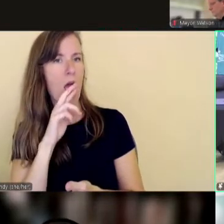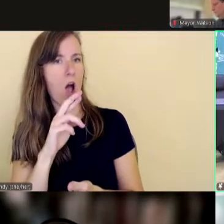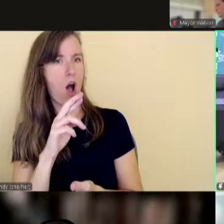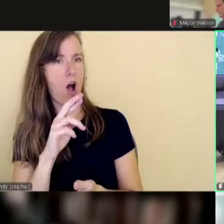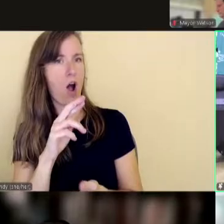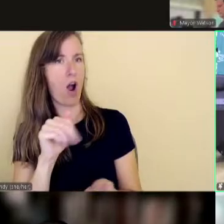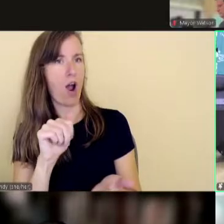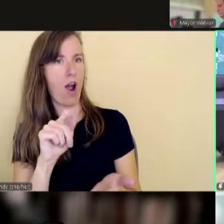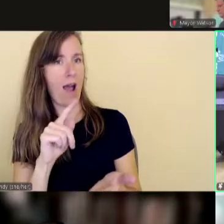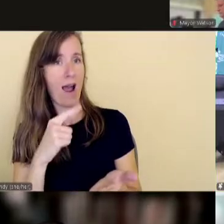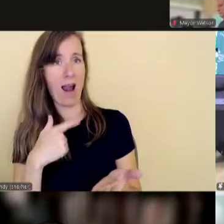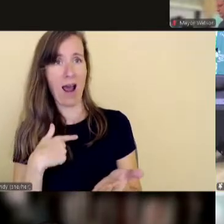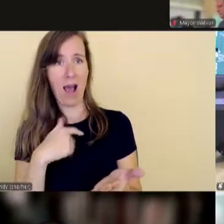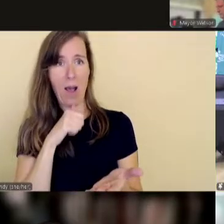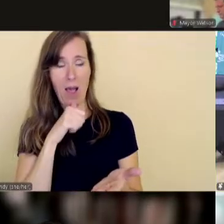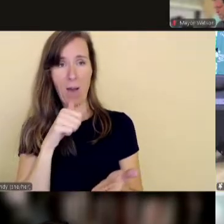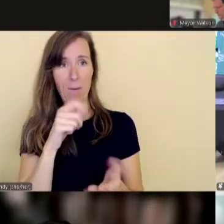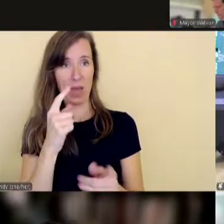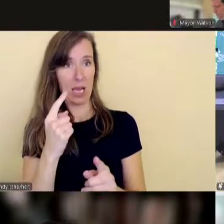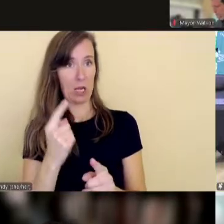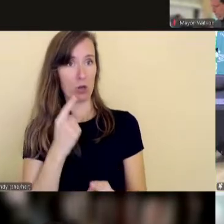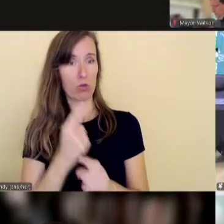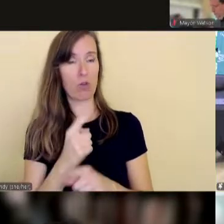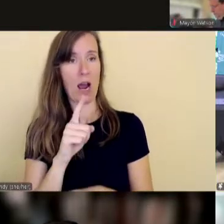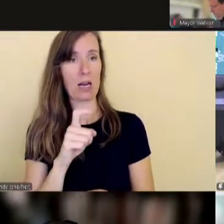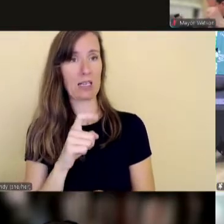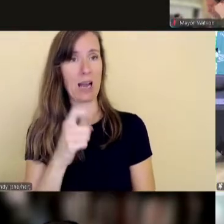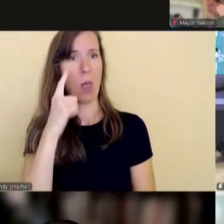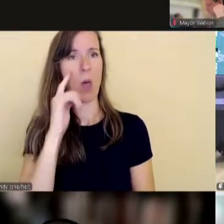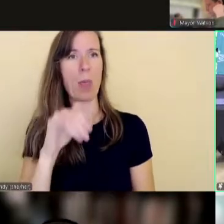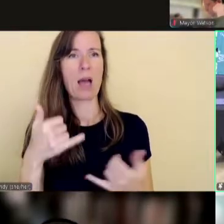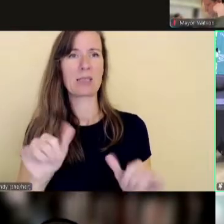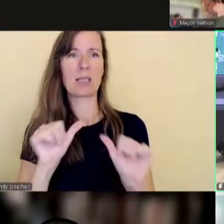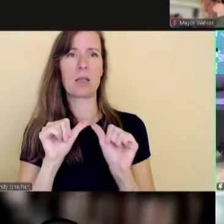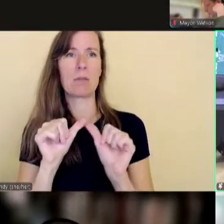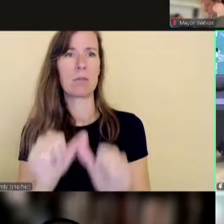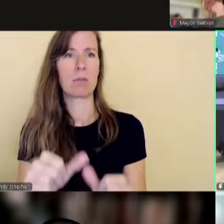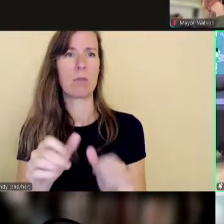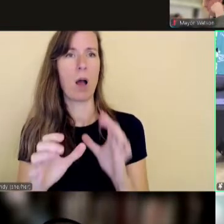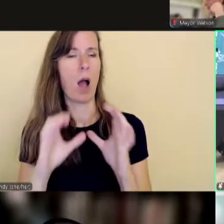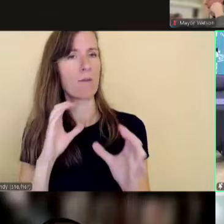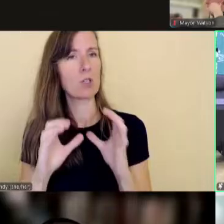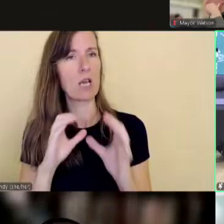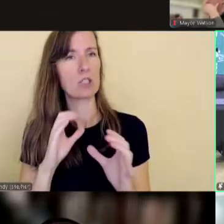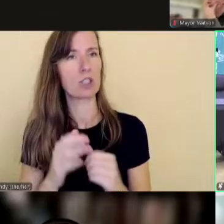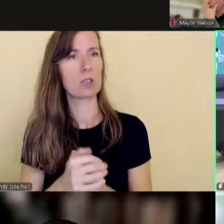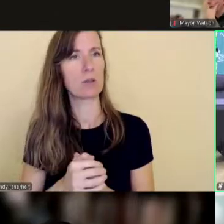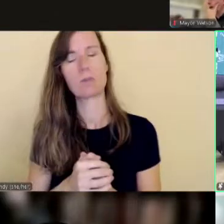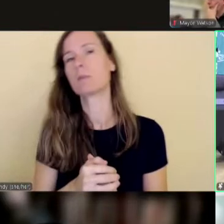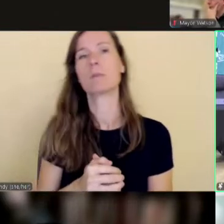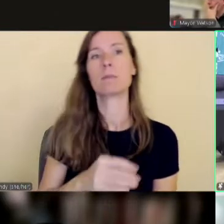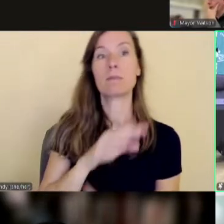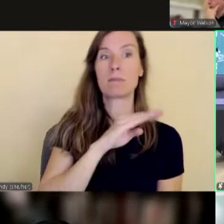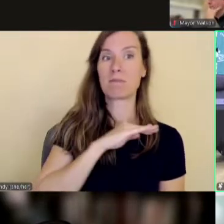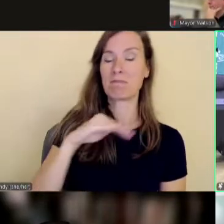incorrect in that? Because I thought that was an ongoing conversation. I mean,